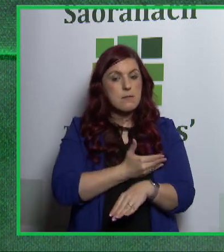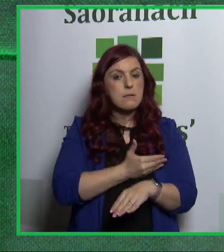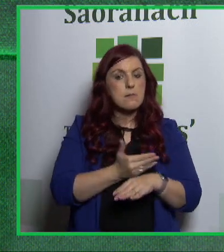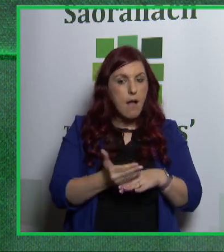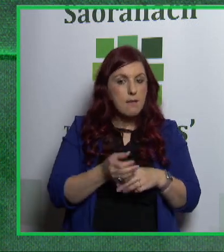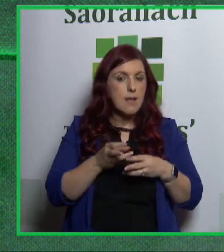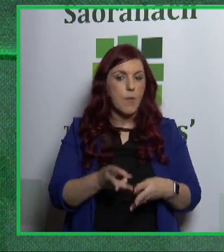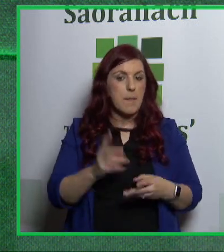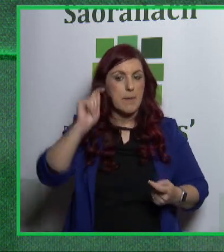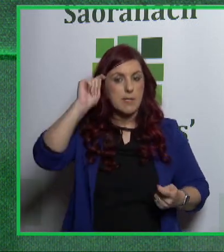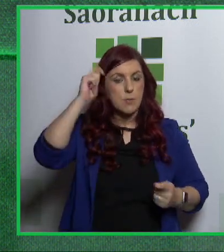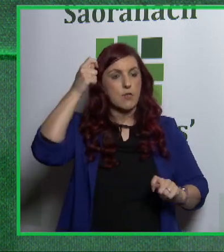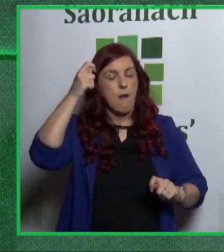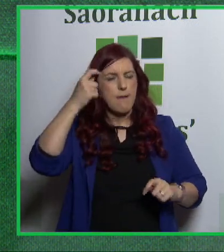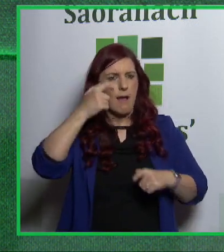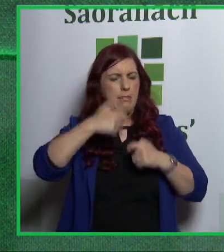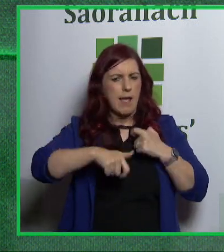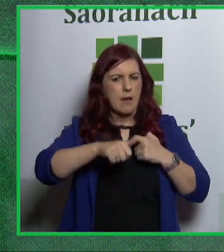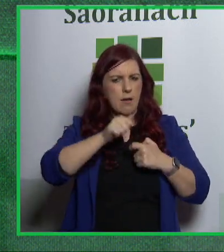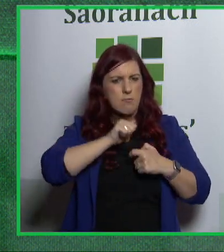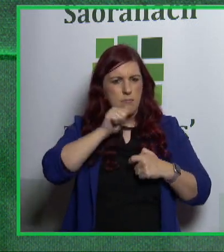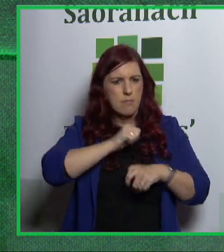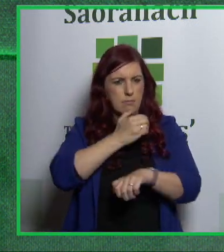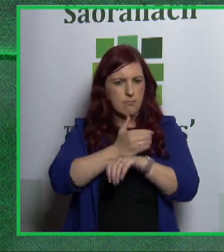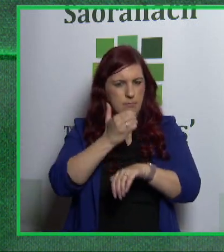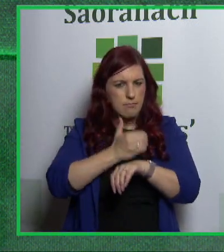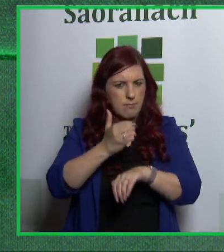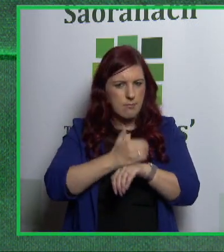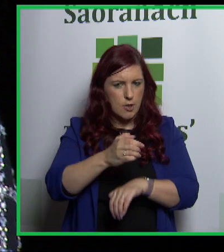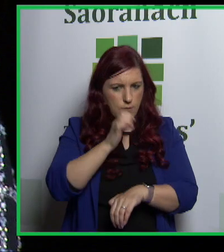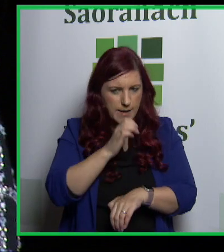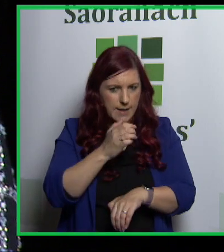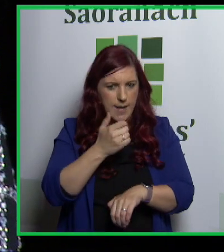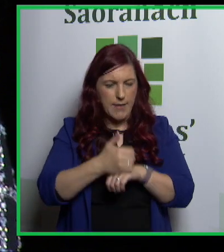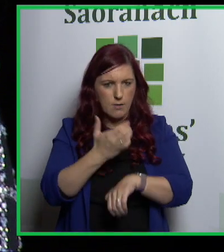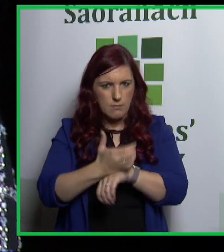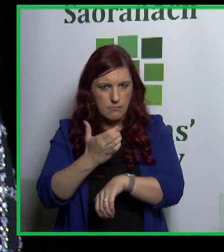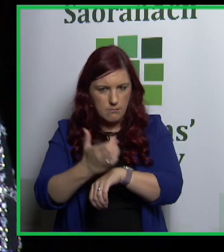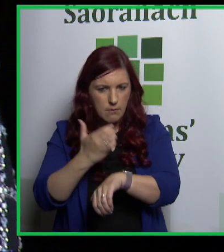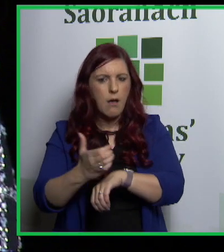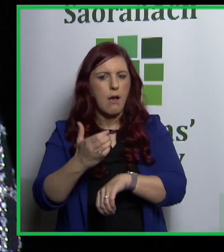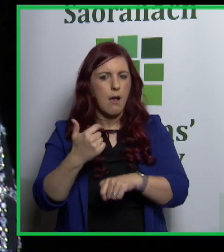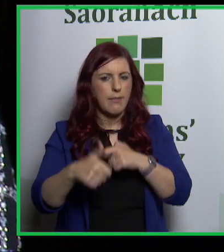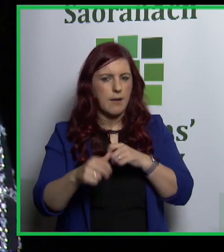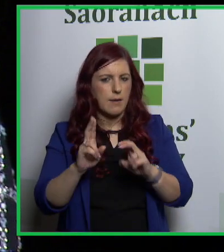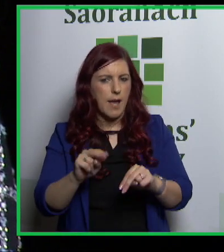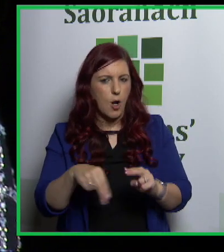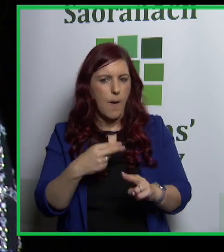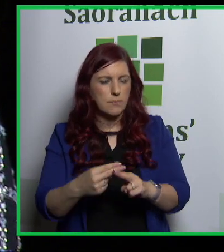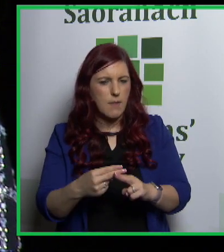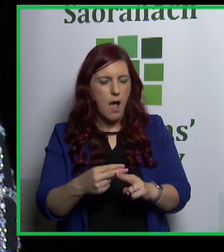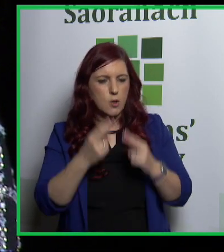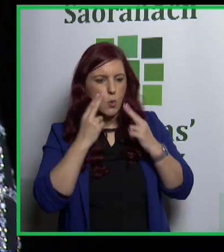many of my friends to just keep drinking. Now they no longer do the drinking bit. Now the drinking bit is a bit superfluous. They can go out and they can just do cocaine for a